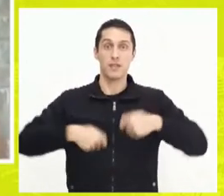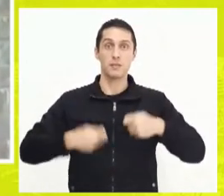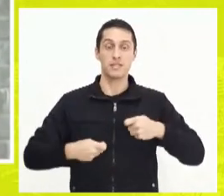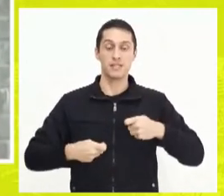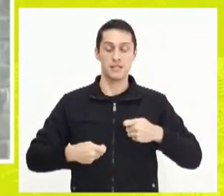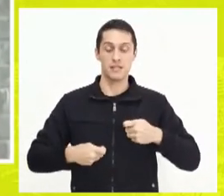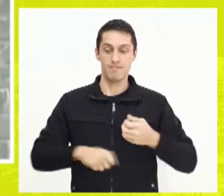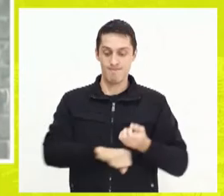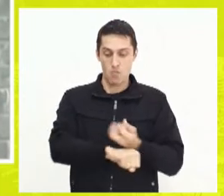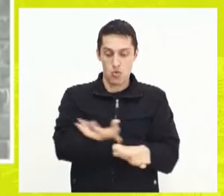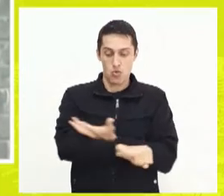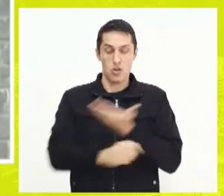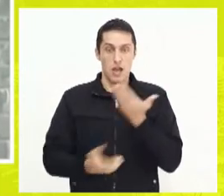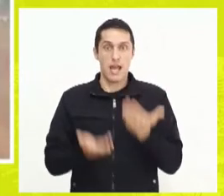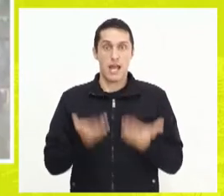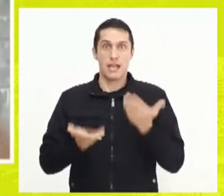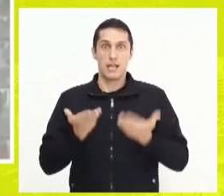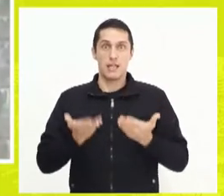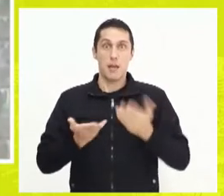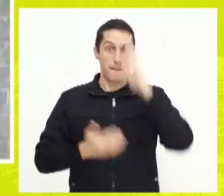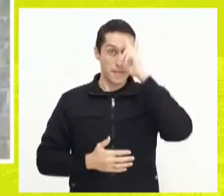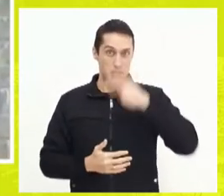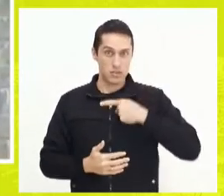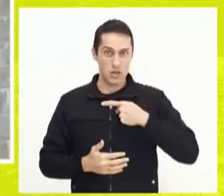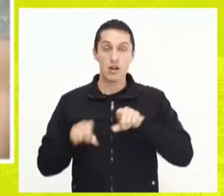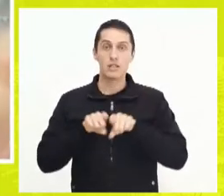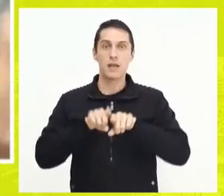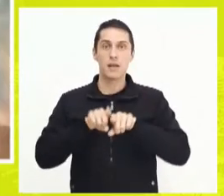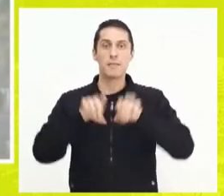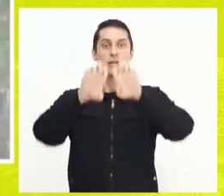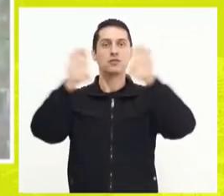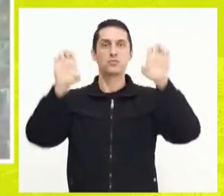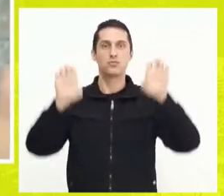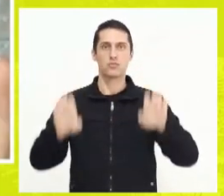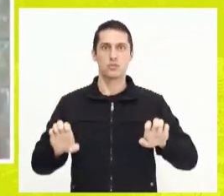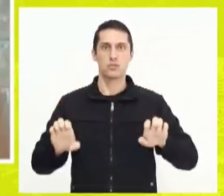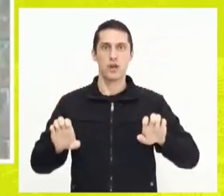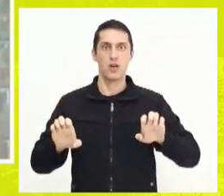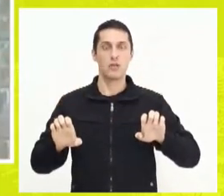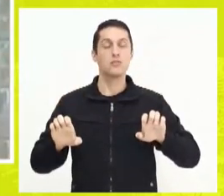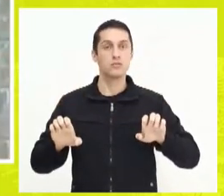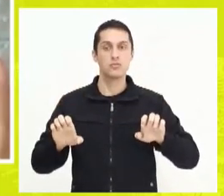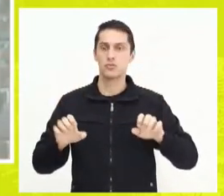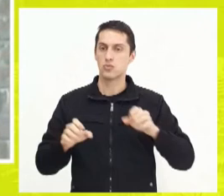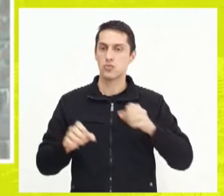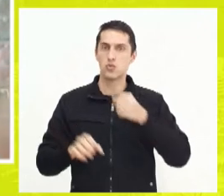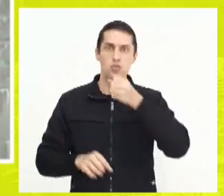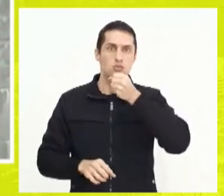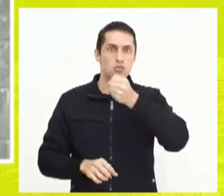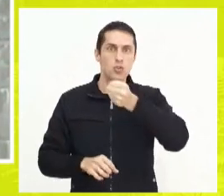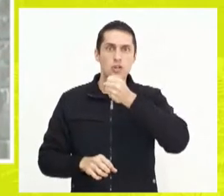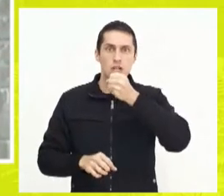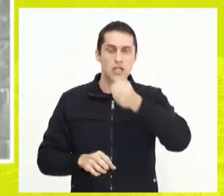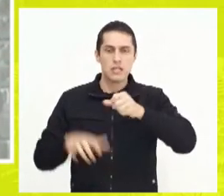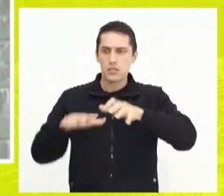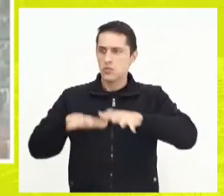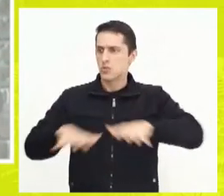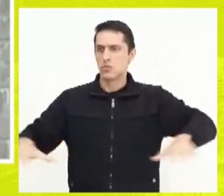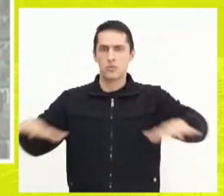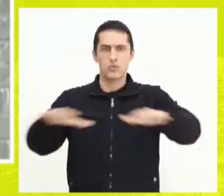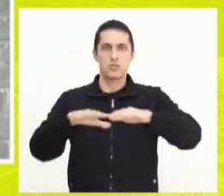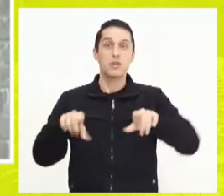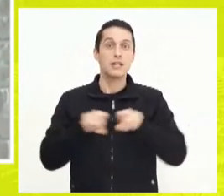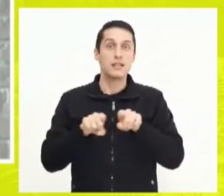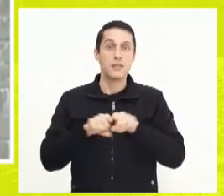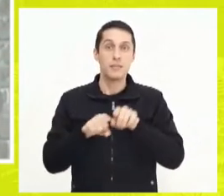keep our emotional balance individually and is structurally looking at journalism and newsrooms and also